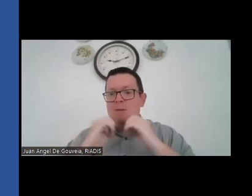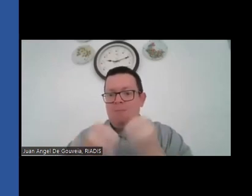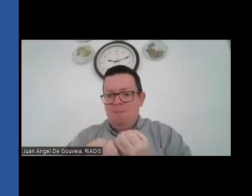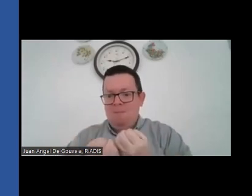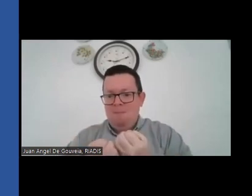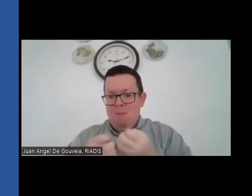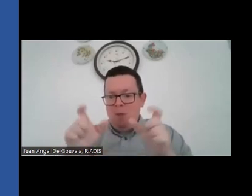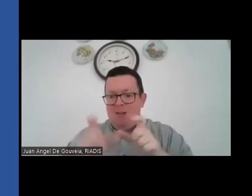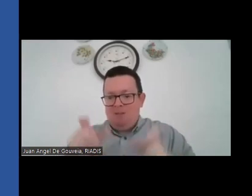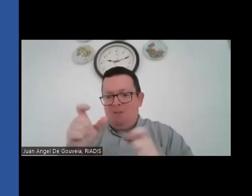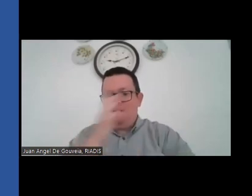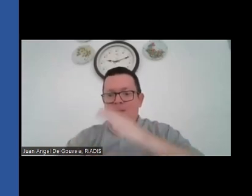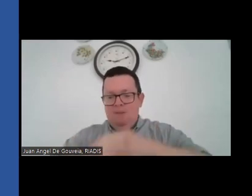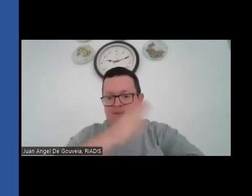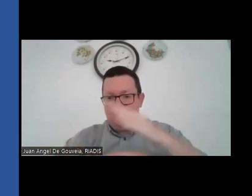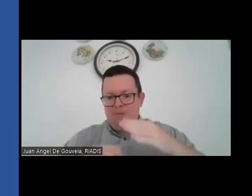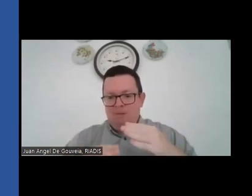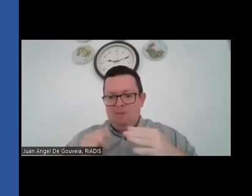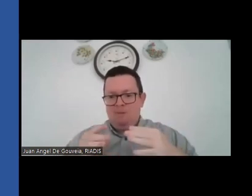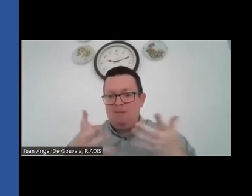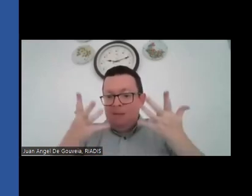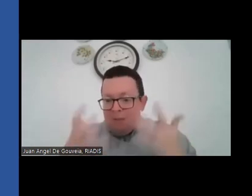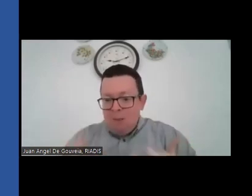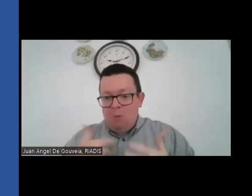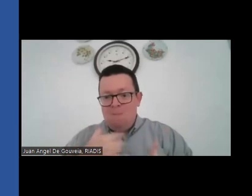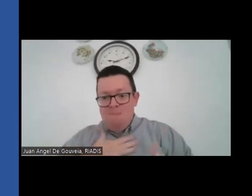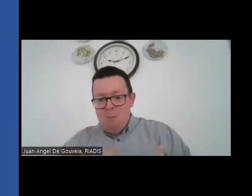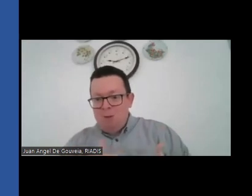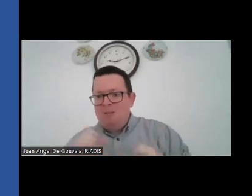Disabilities, together with organizations or